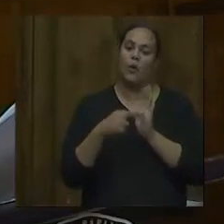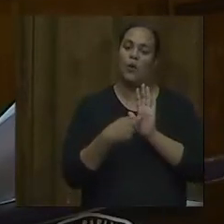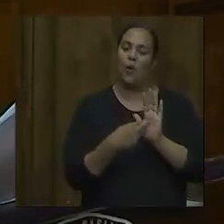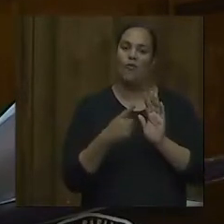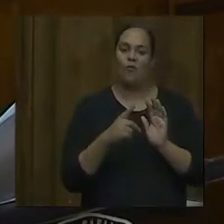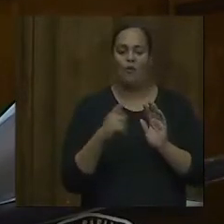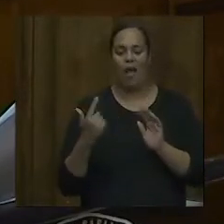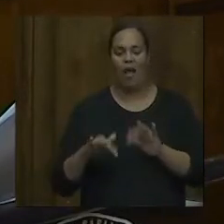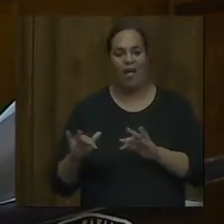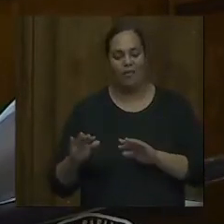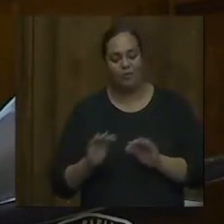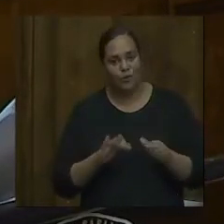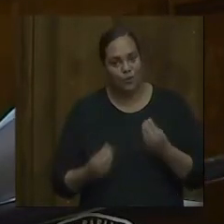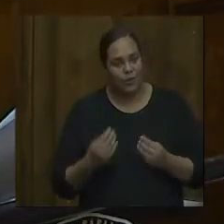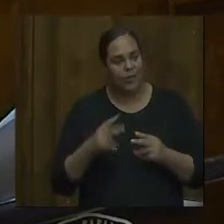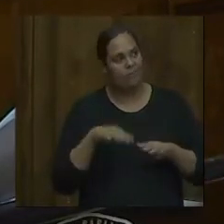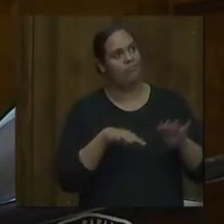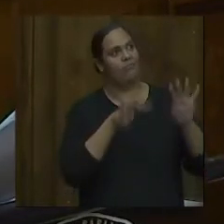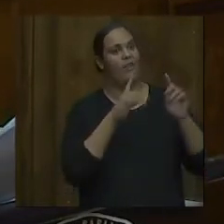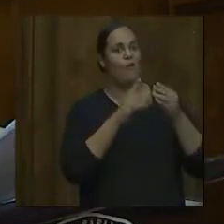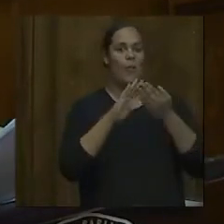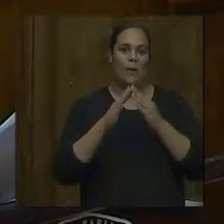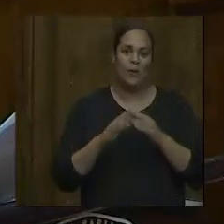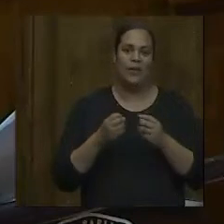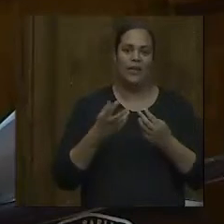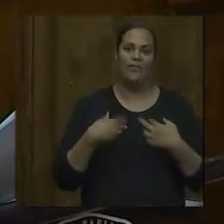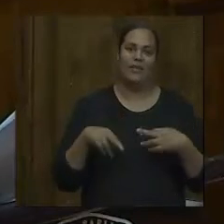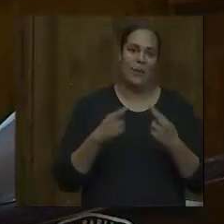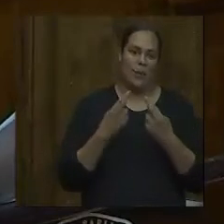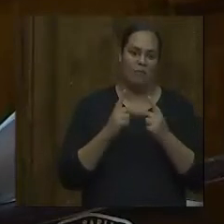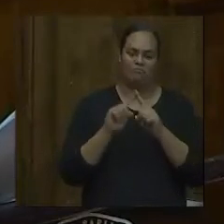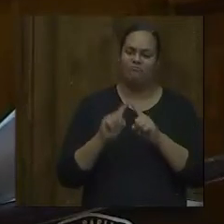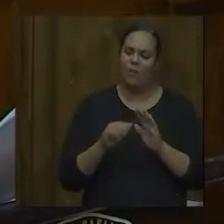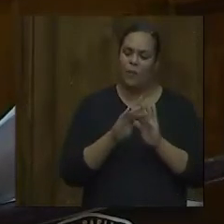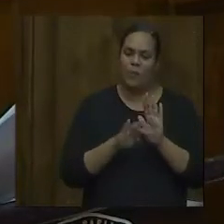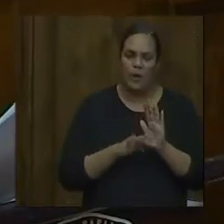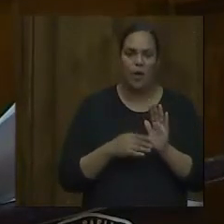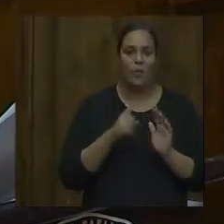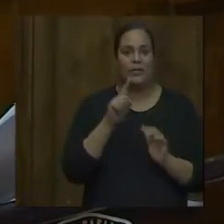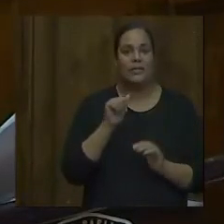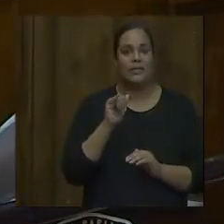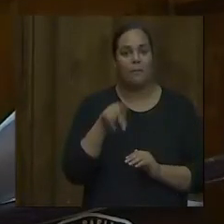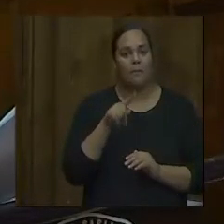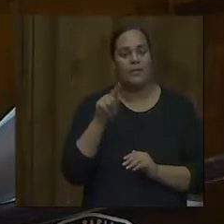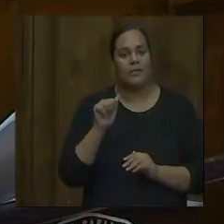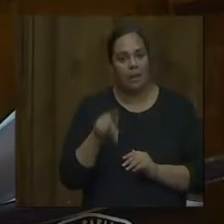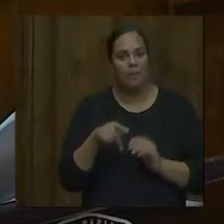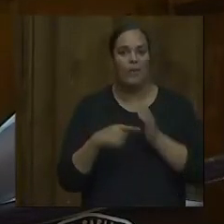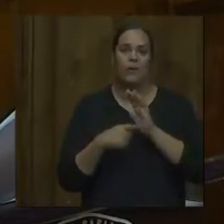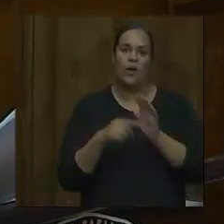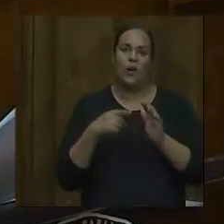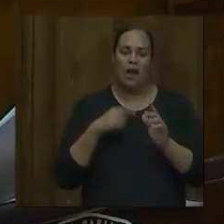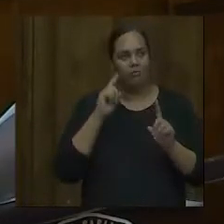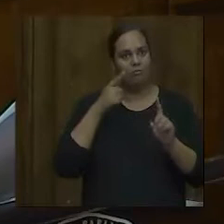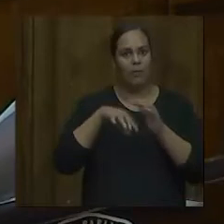others, empowering our communities with empathy and hope. The various programs run at ZipZap indeed support our provincial